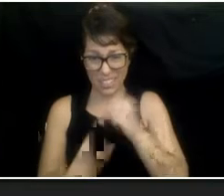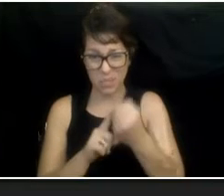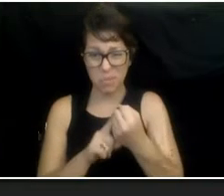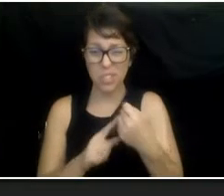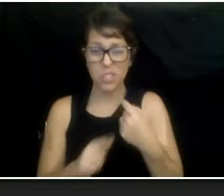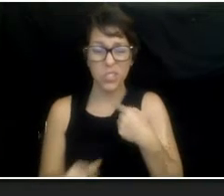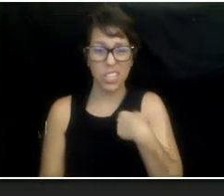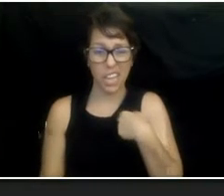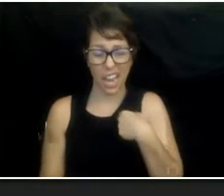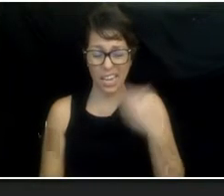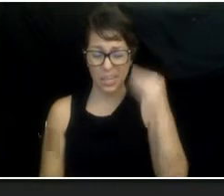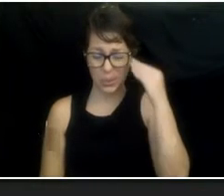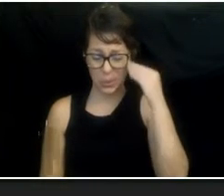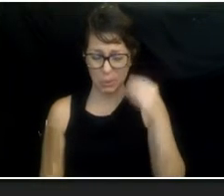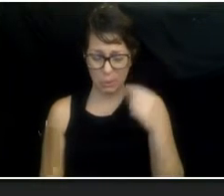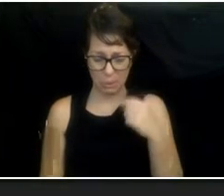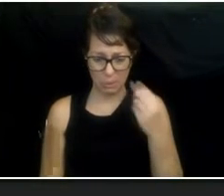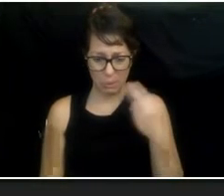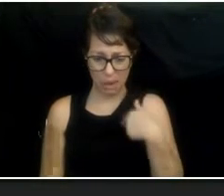guess because of